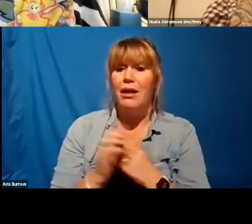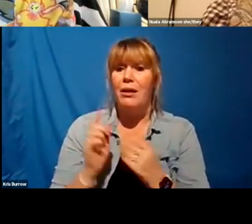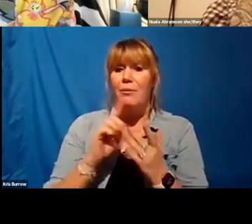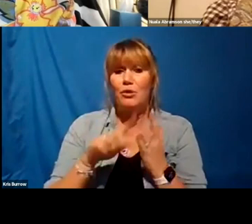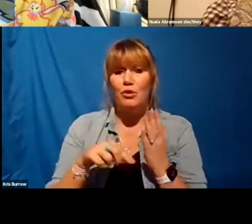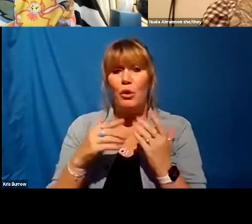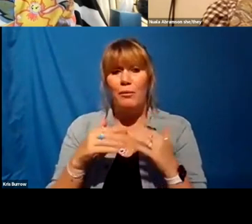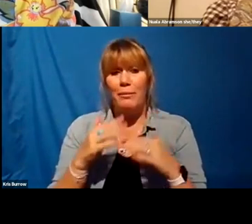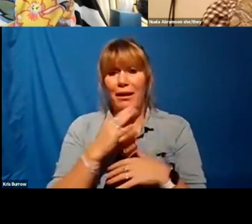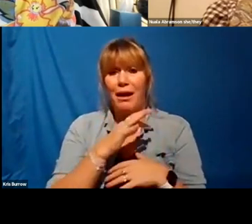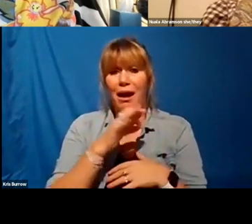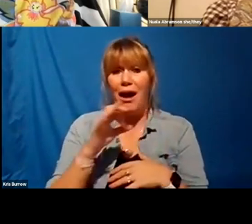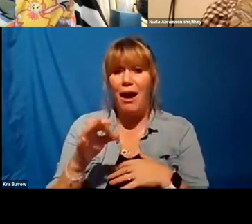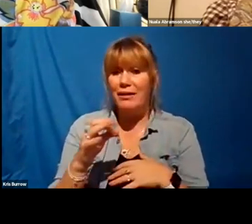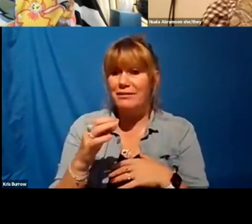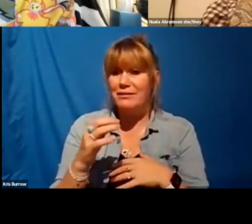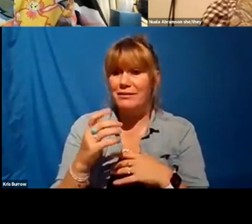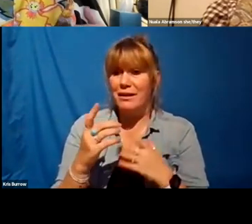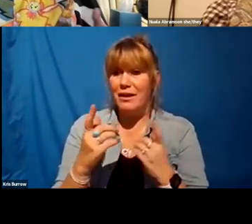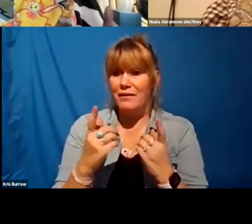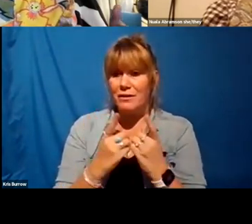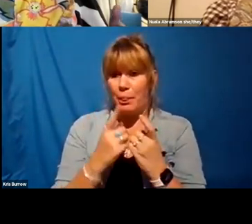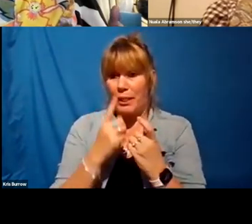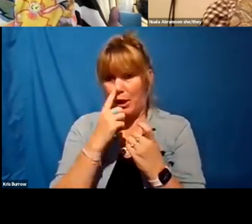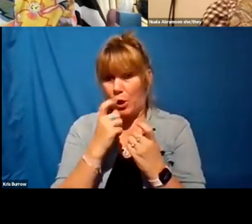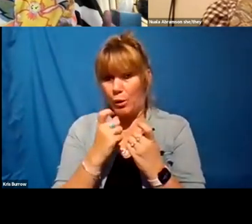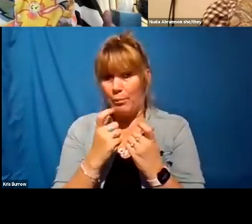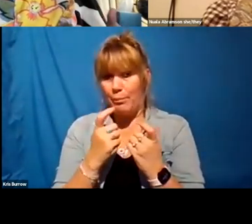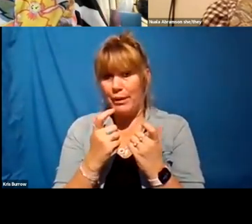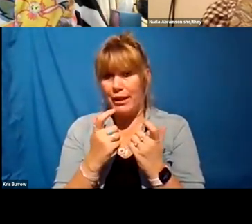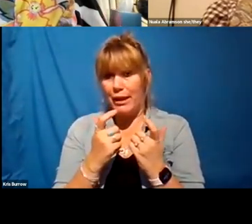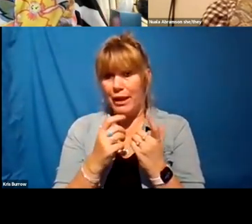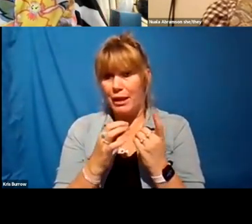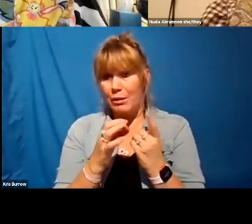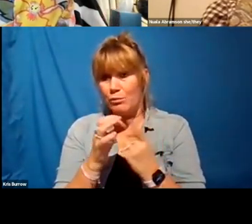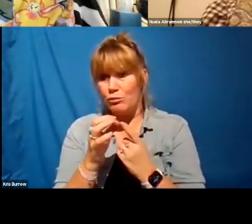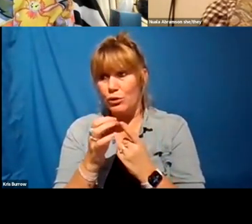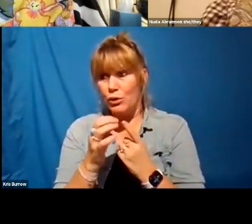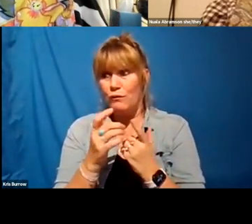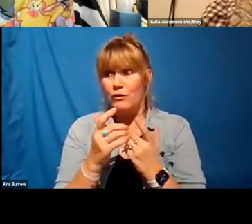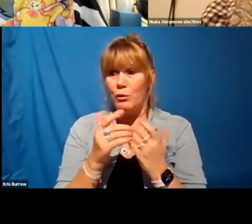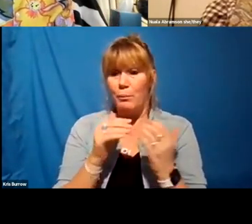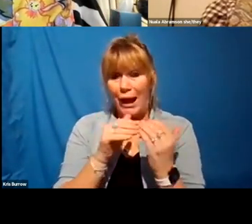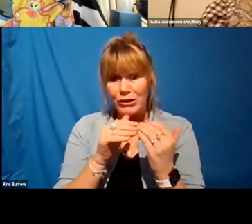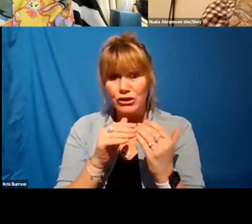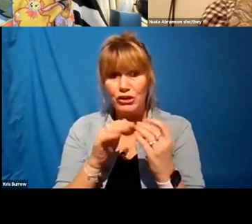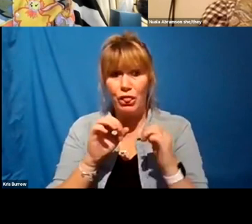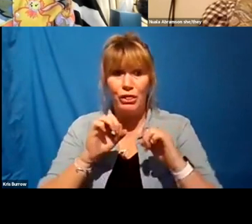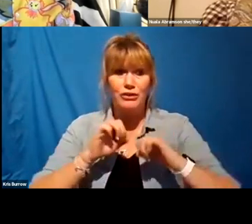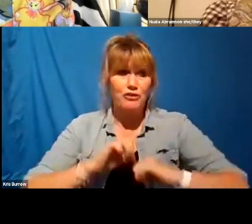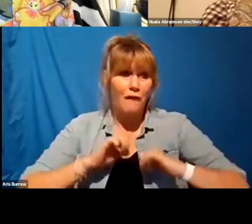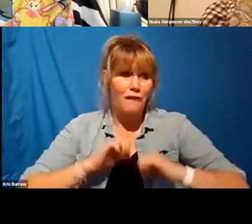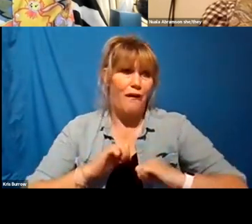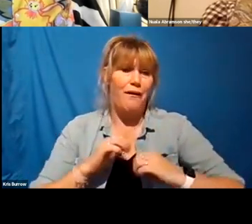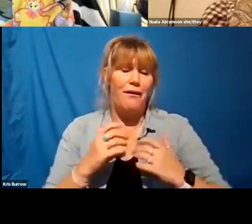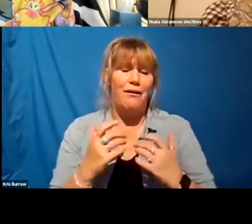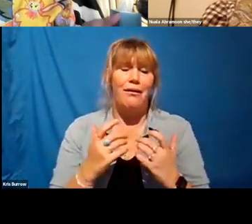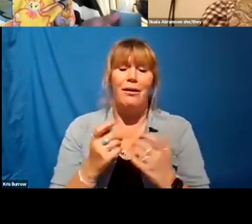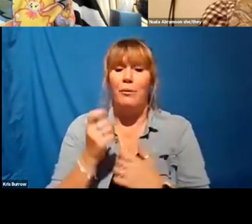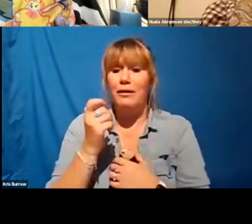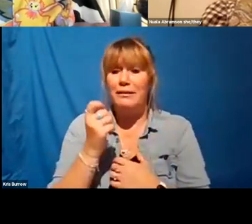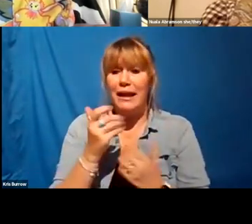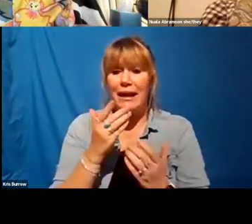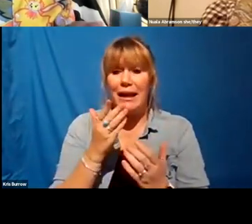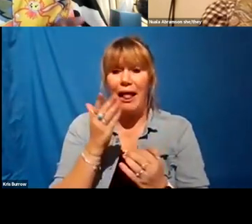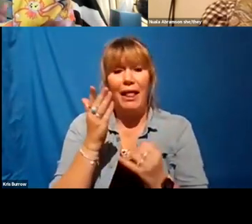kind of whether something could just kind of go a little bit better with the sofa. We're almost at an end. I